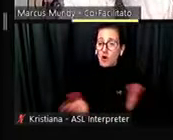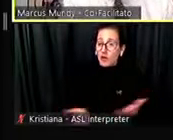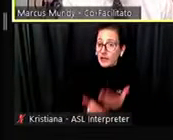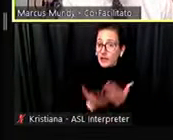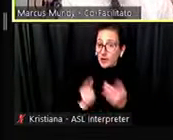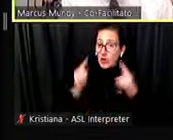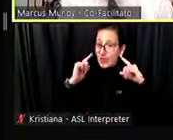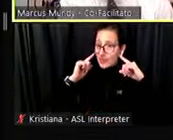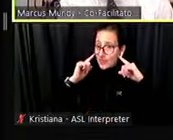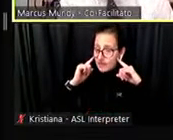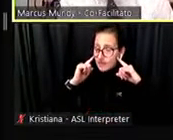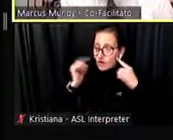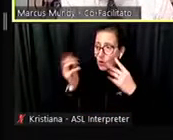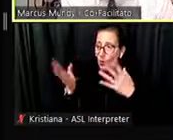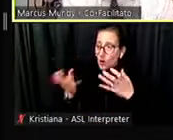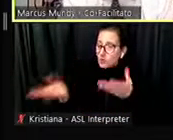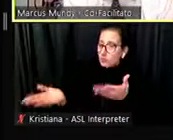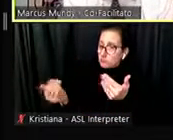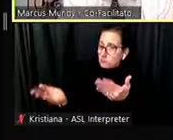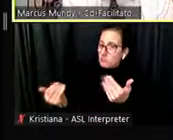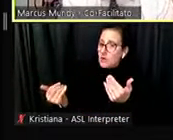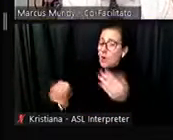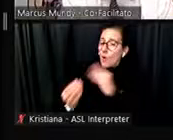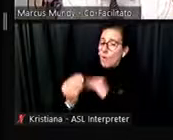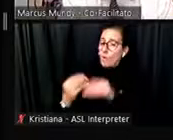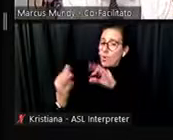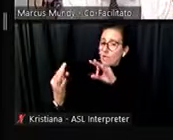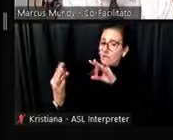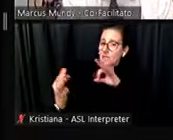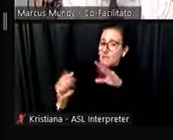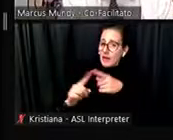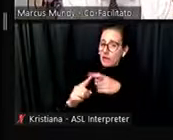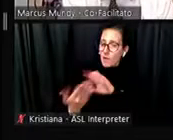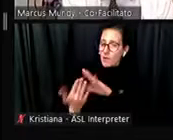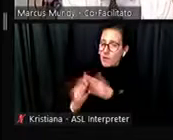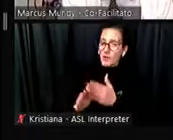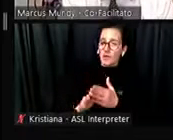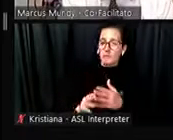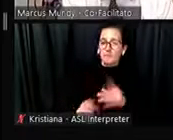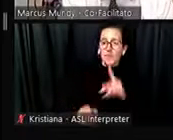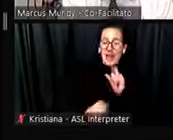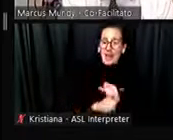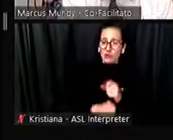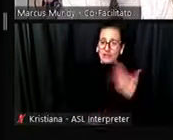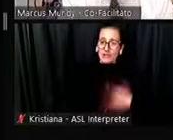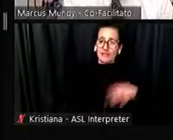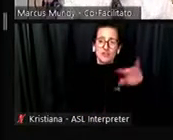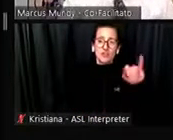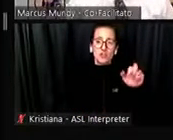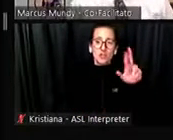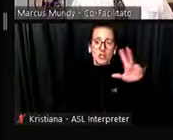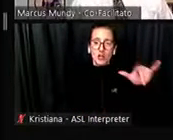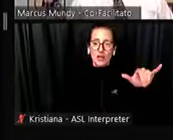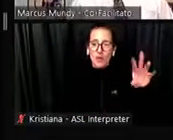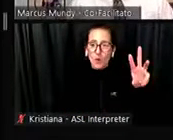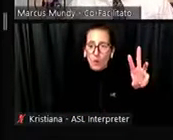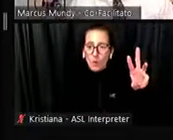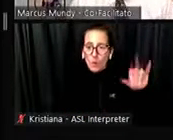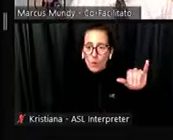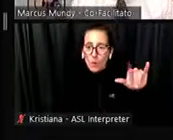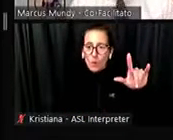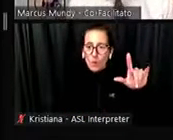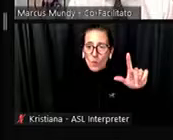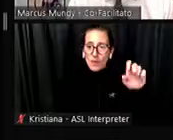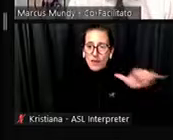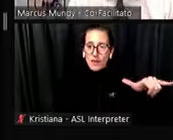Well, very good. Then I will. Actually, Marcus, if I could jump in a little bit. This is Jerry Willie. I am on board.